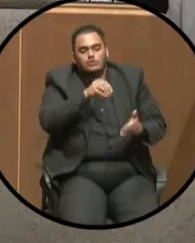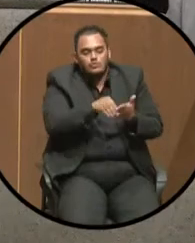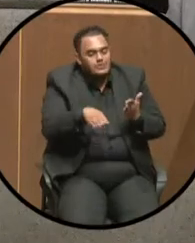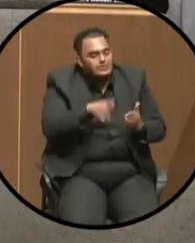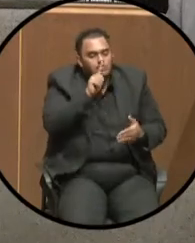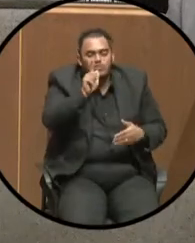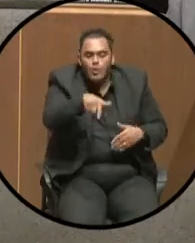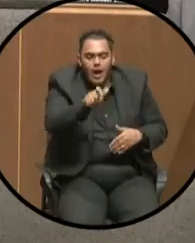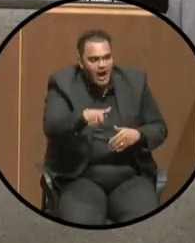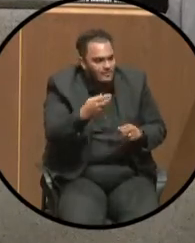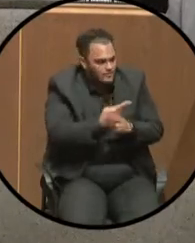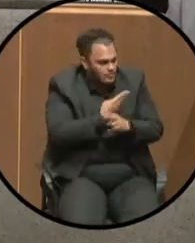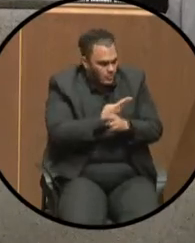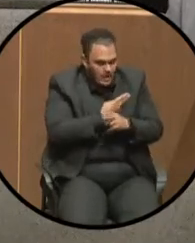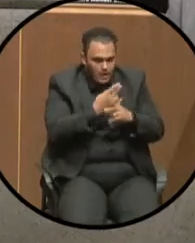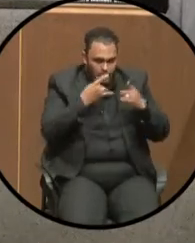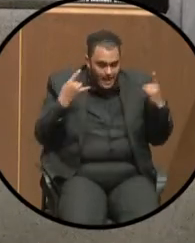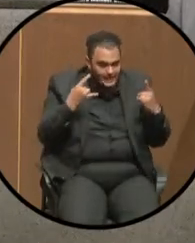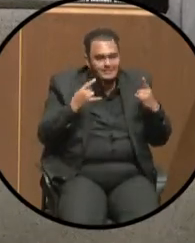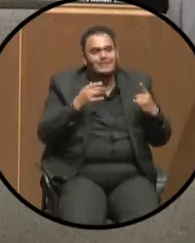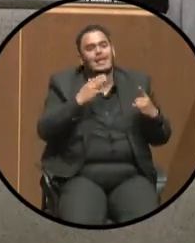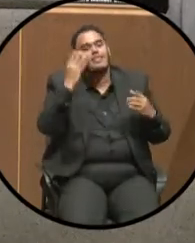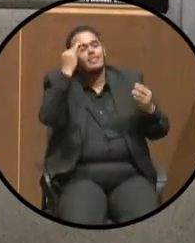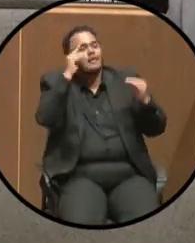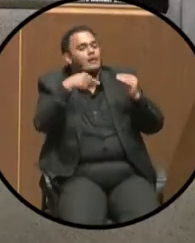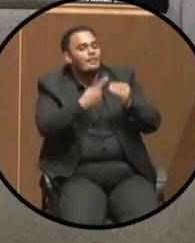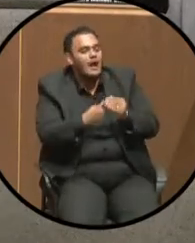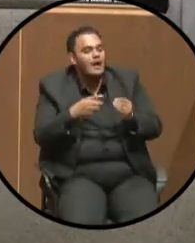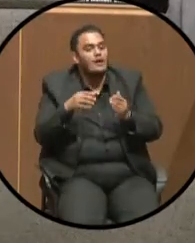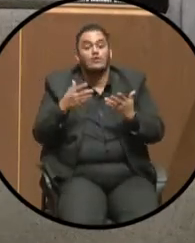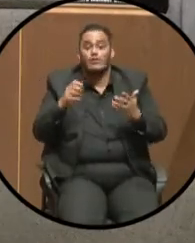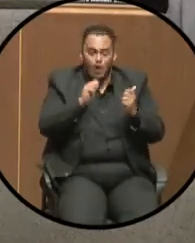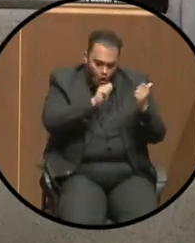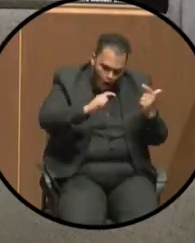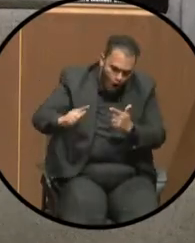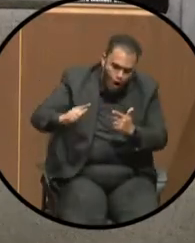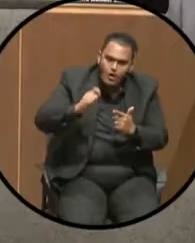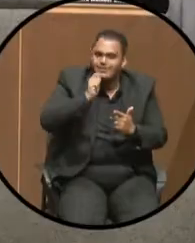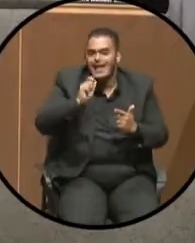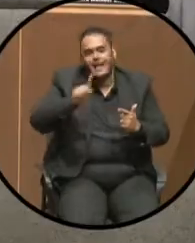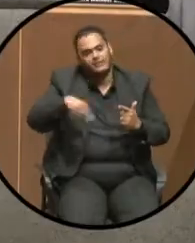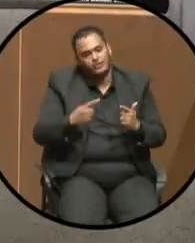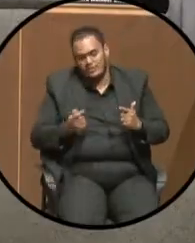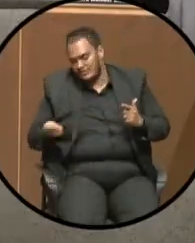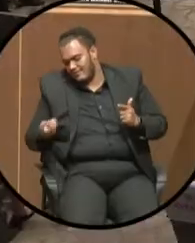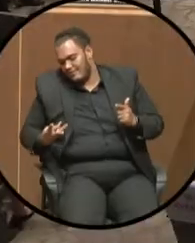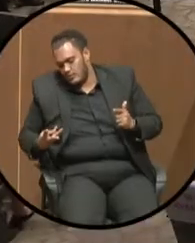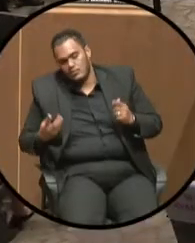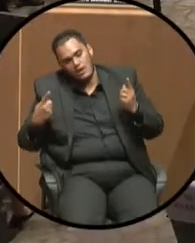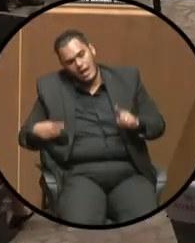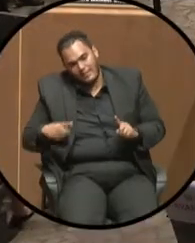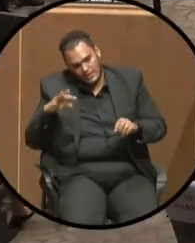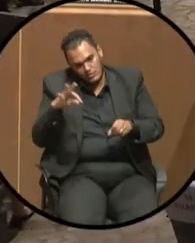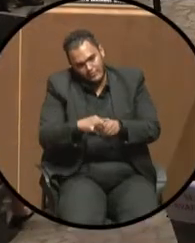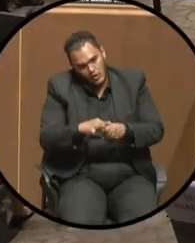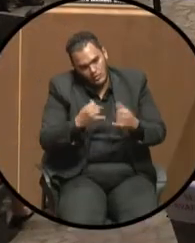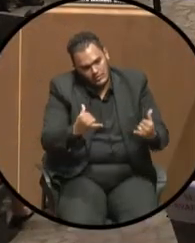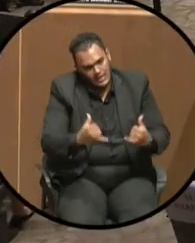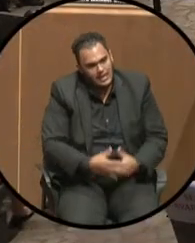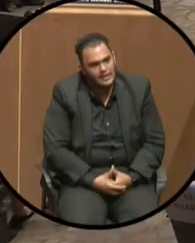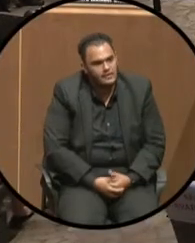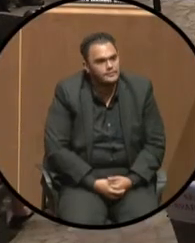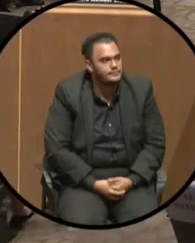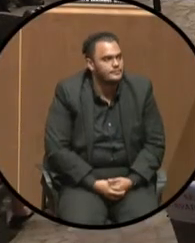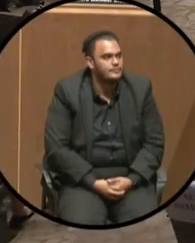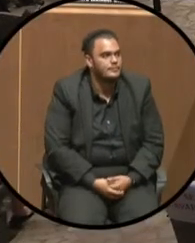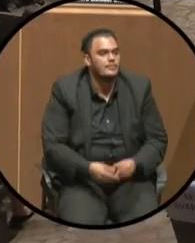consider all the students, not just a few, when casting your vote today. Thank you. All right, number 14, I'm sorry,